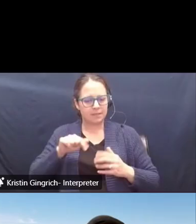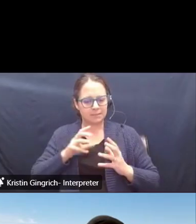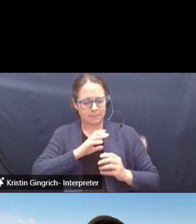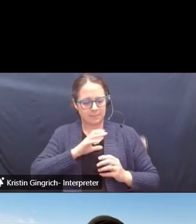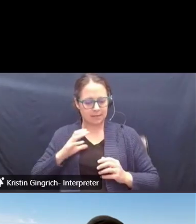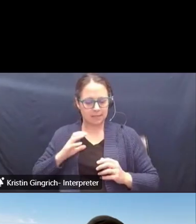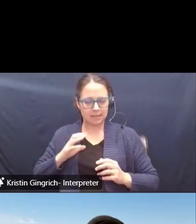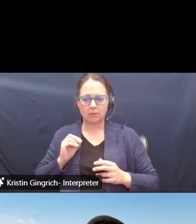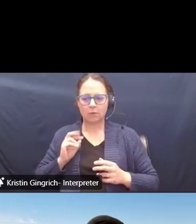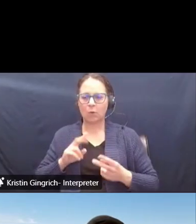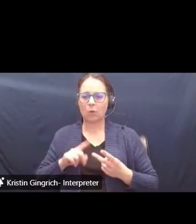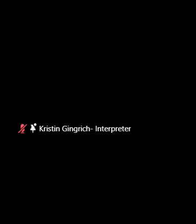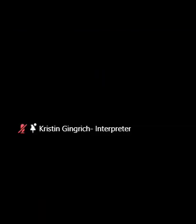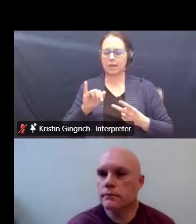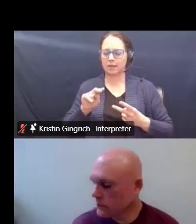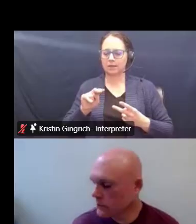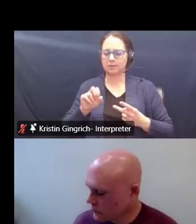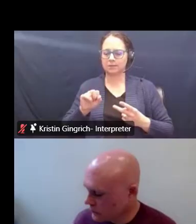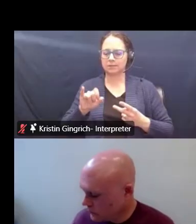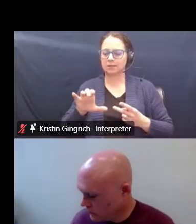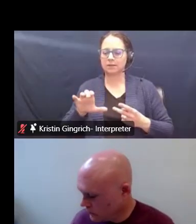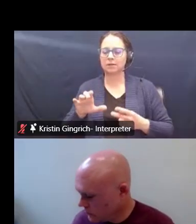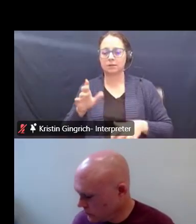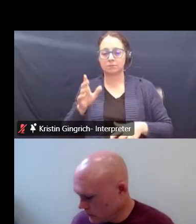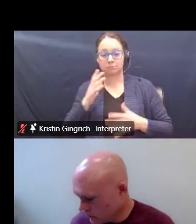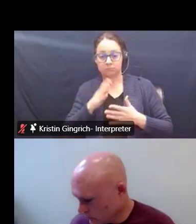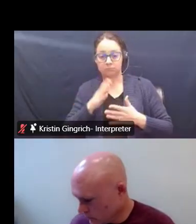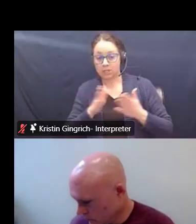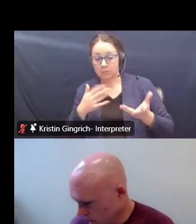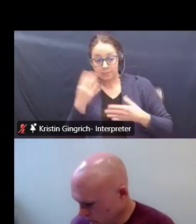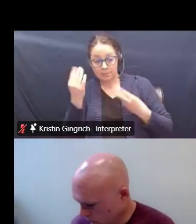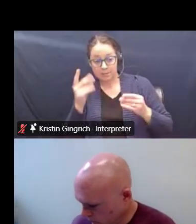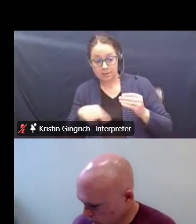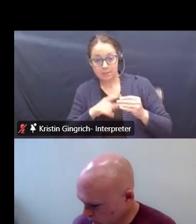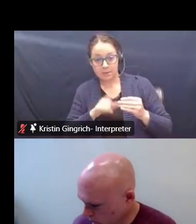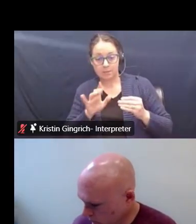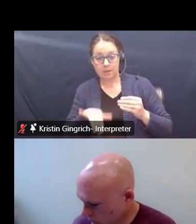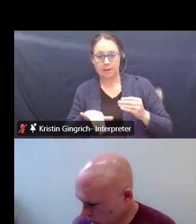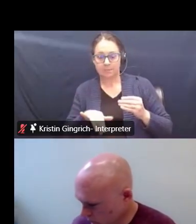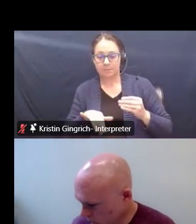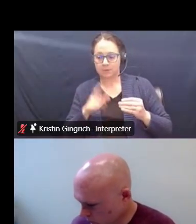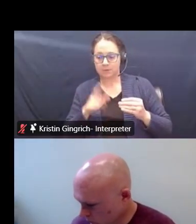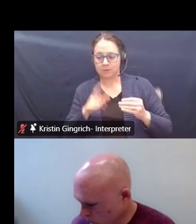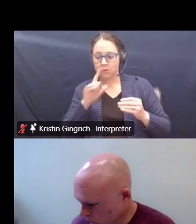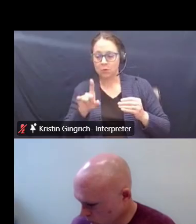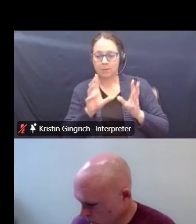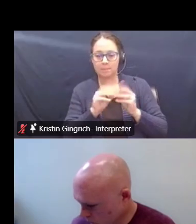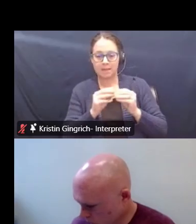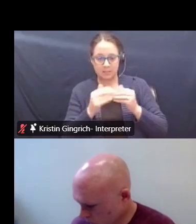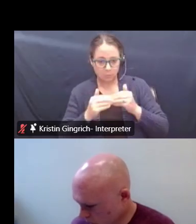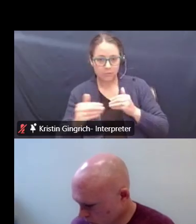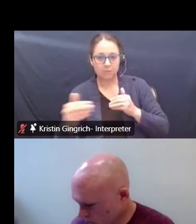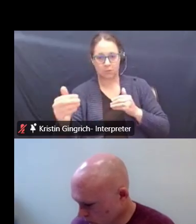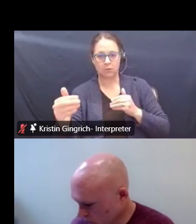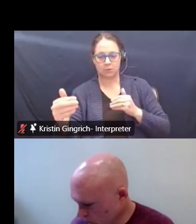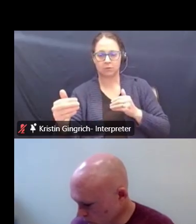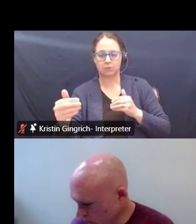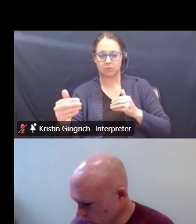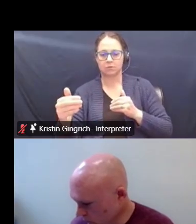or INSILC in general would consider for meetings moving forward.